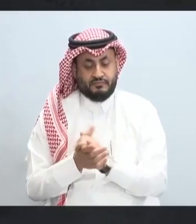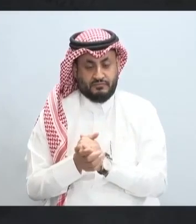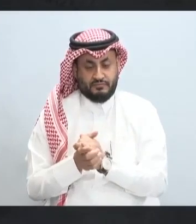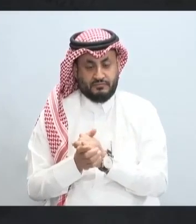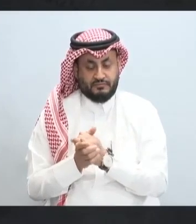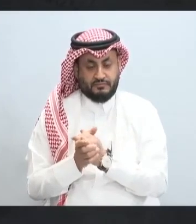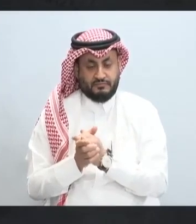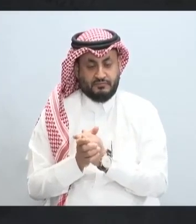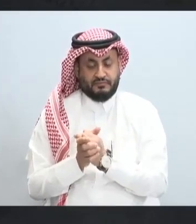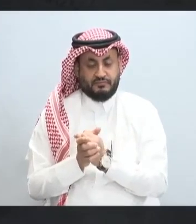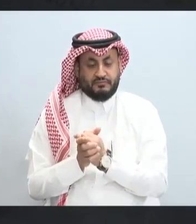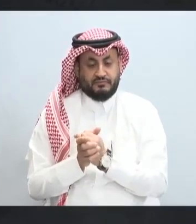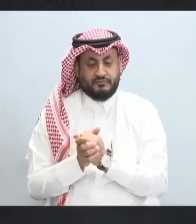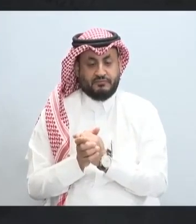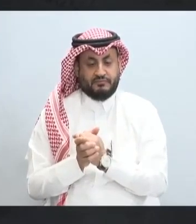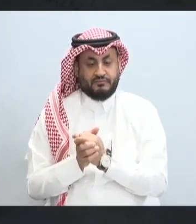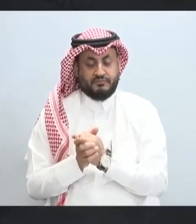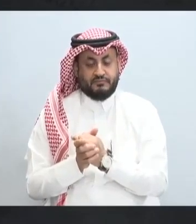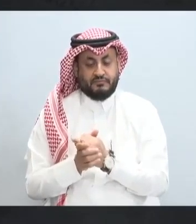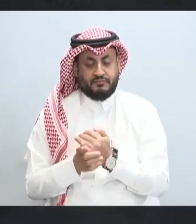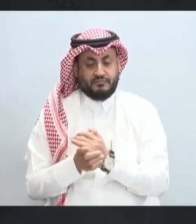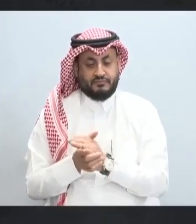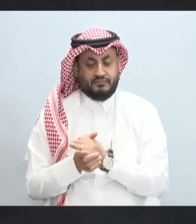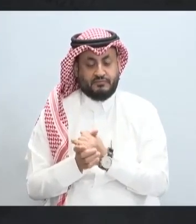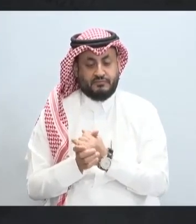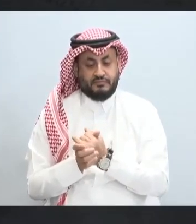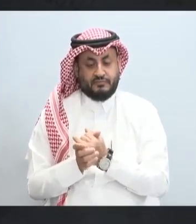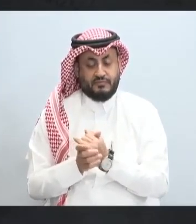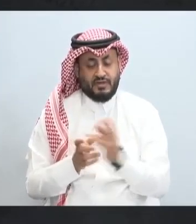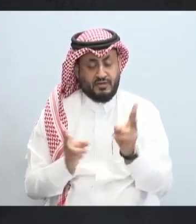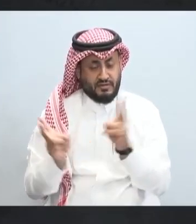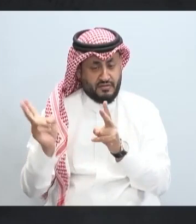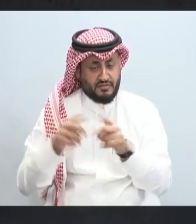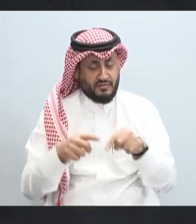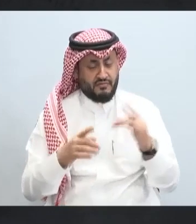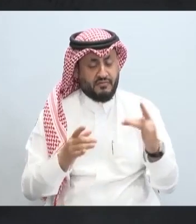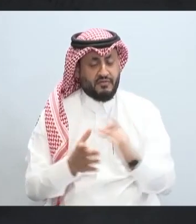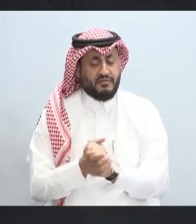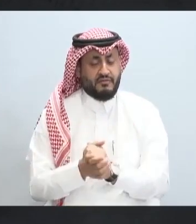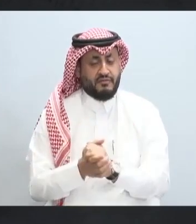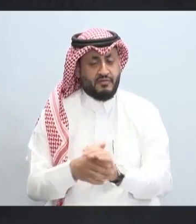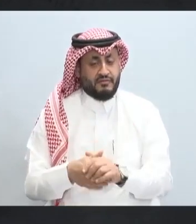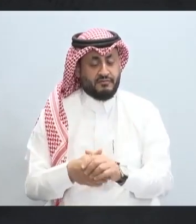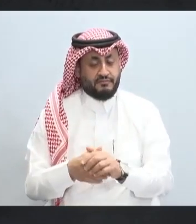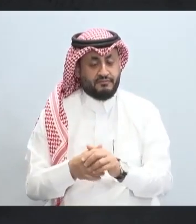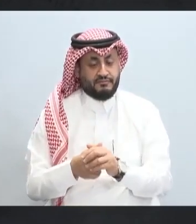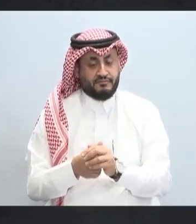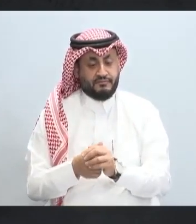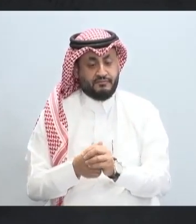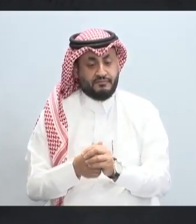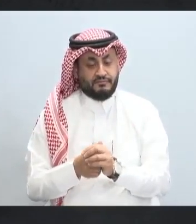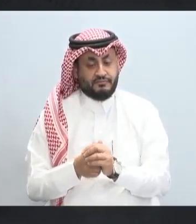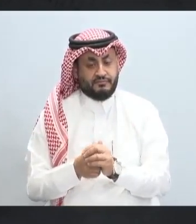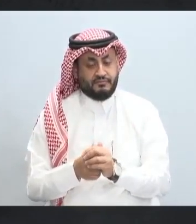are in a place, or if you are playing the role of a passenger, you should start your question with,